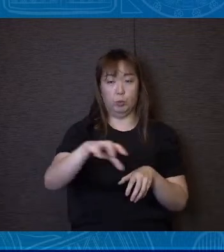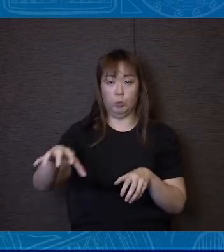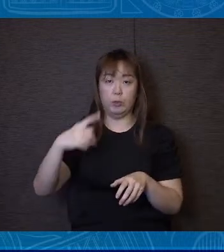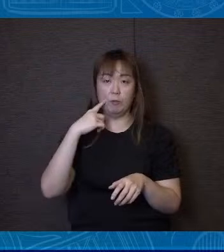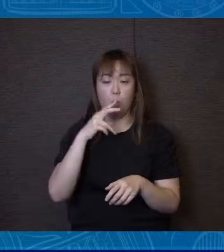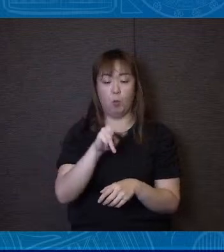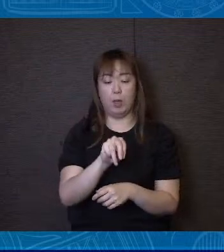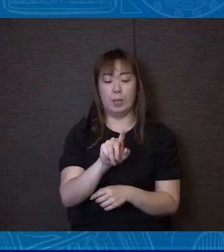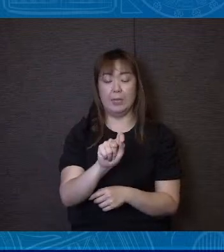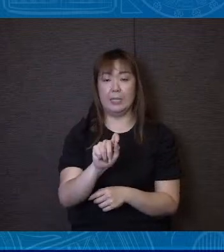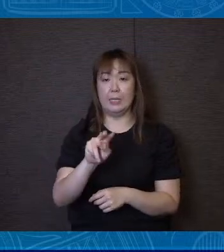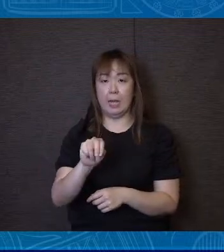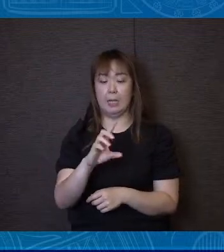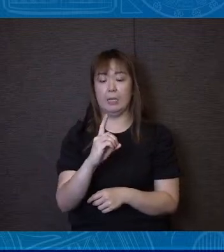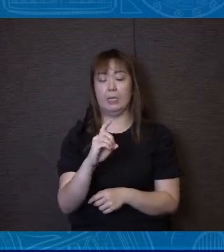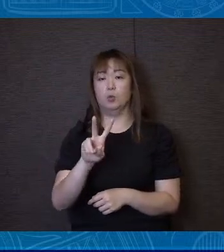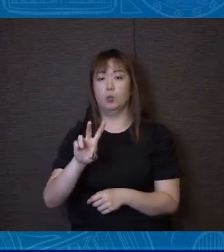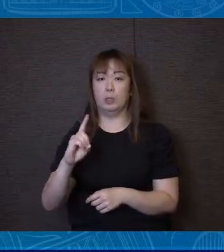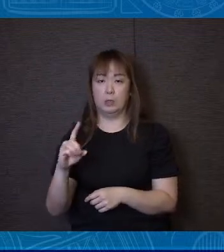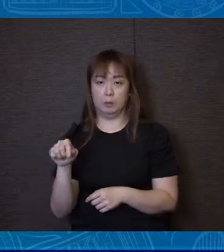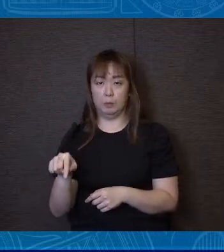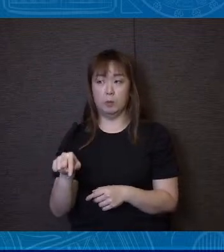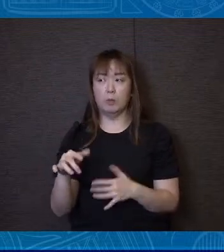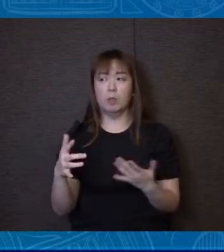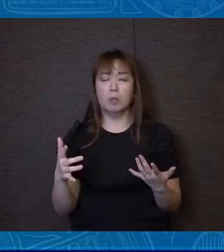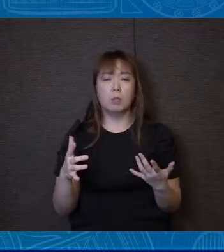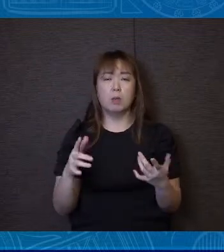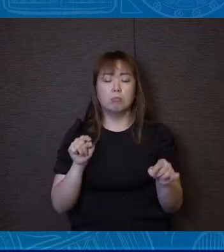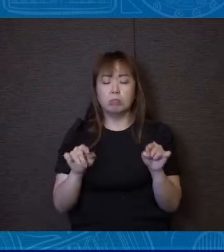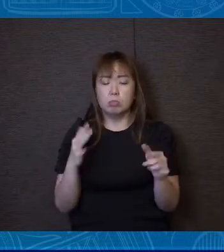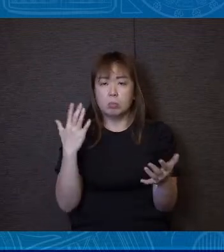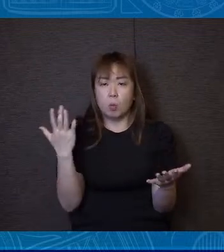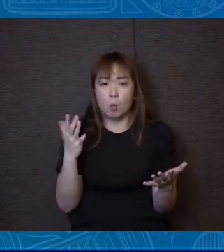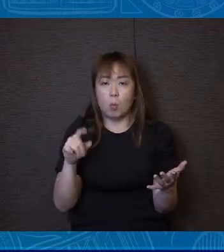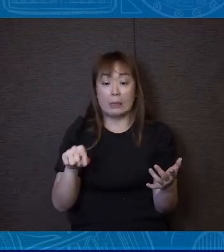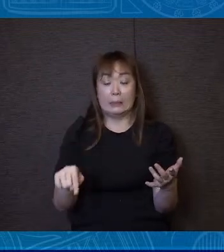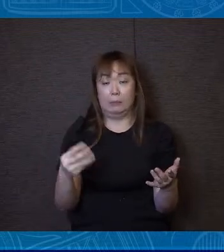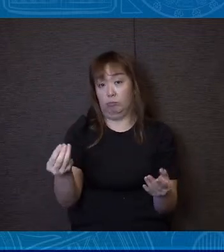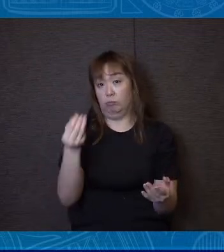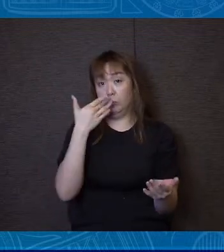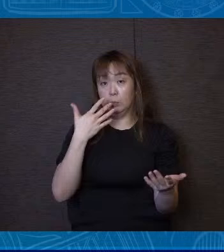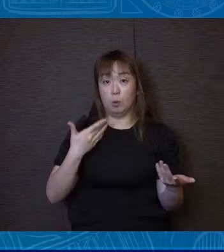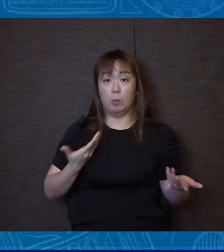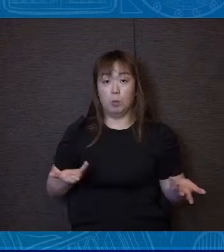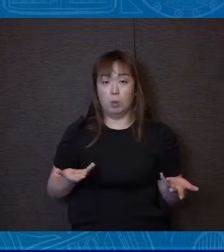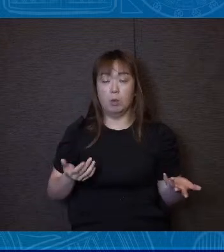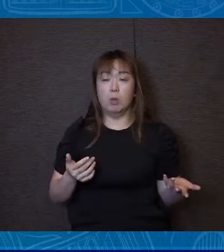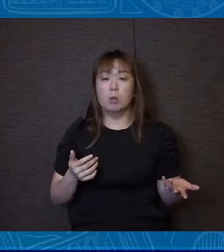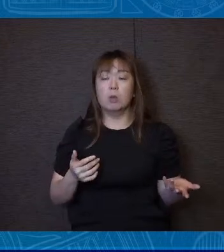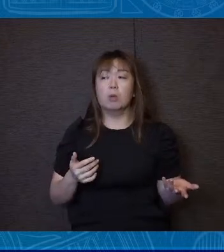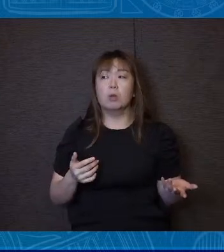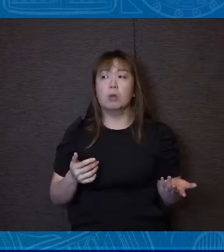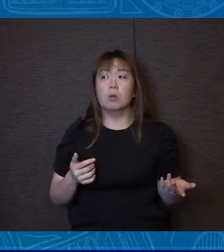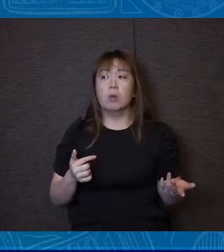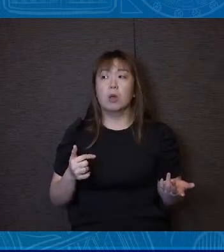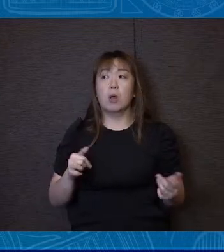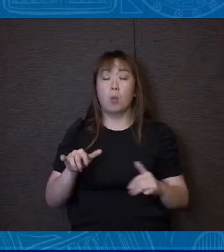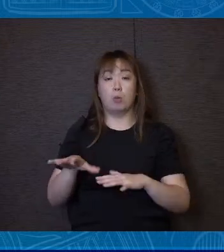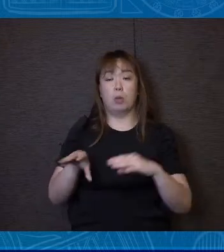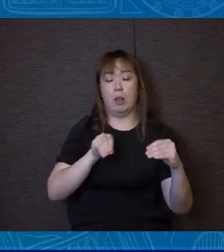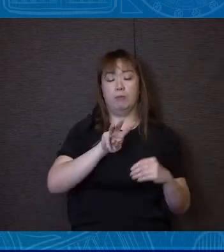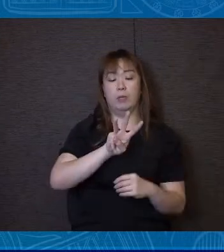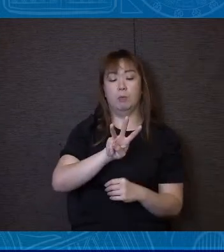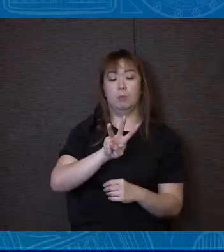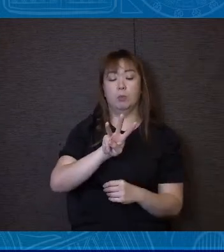NTN and for D2D. Now, what it's telling me right now is that when we left